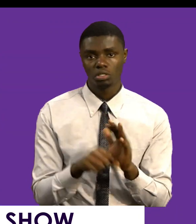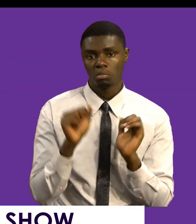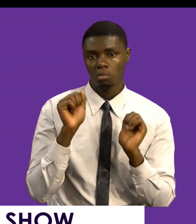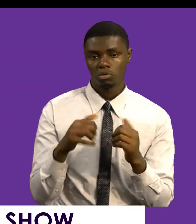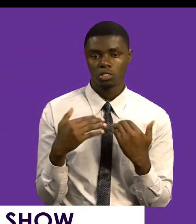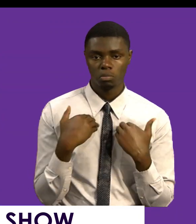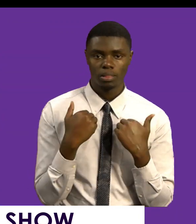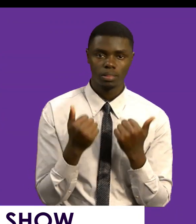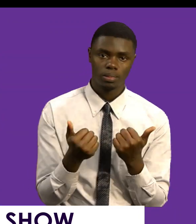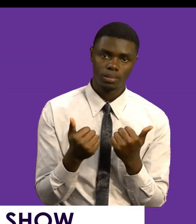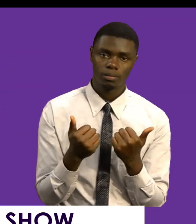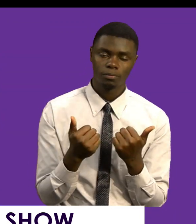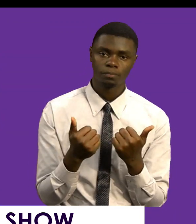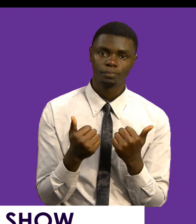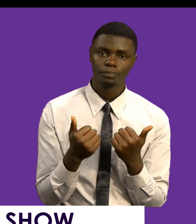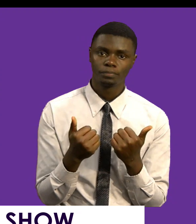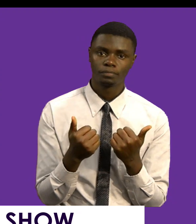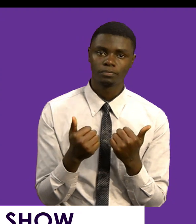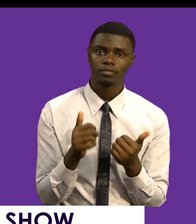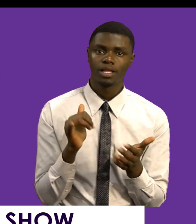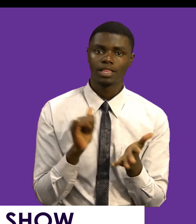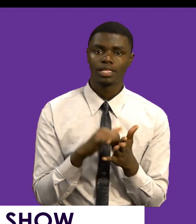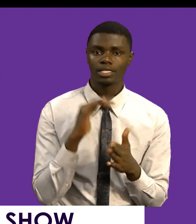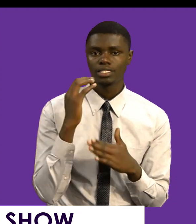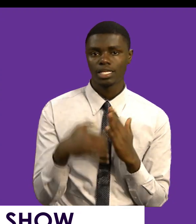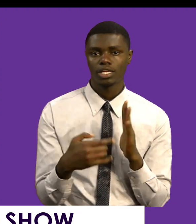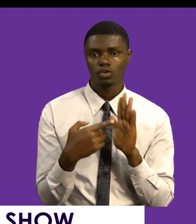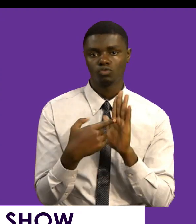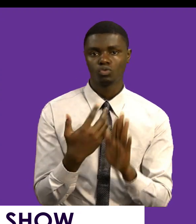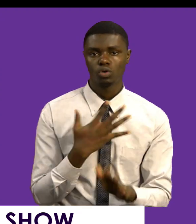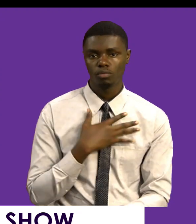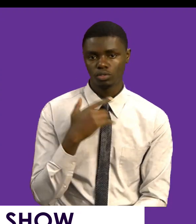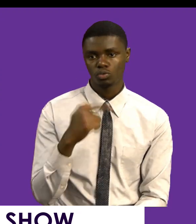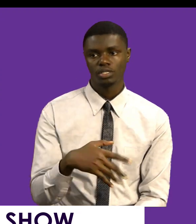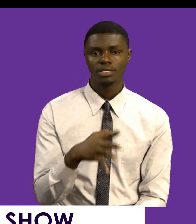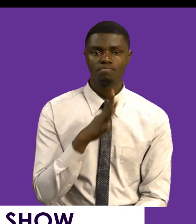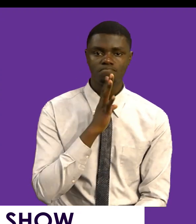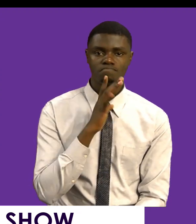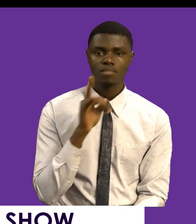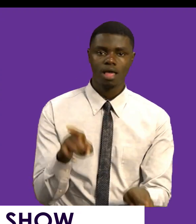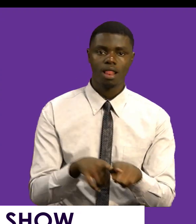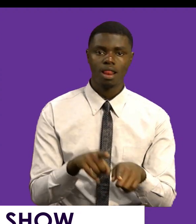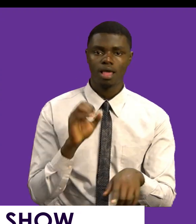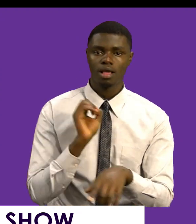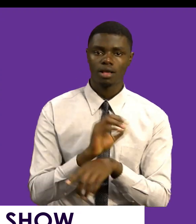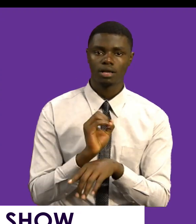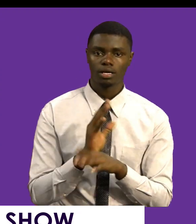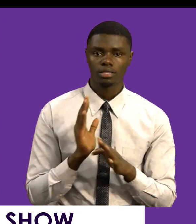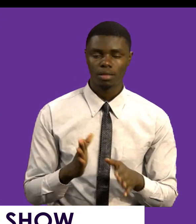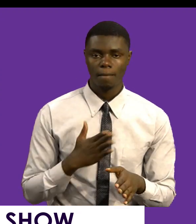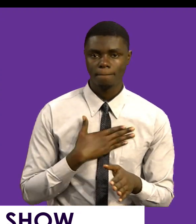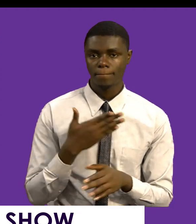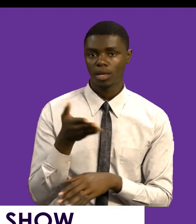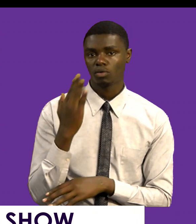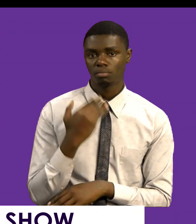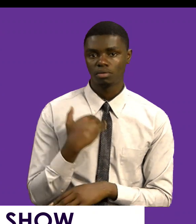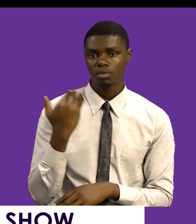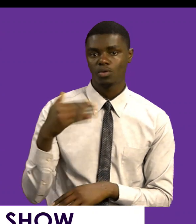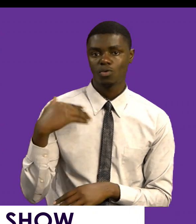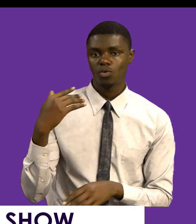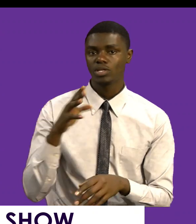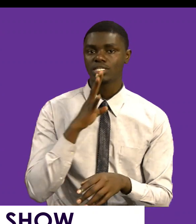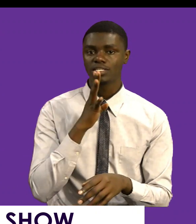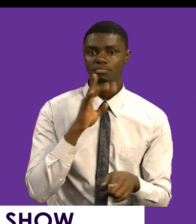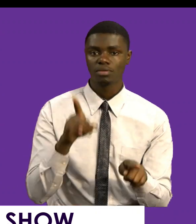be healed. That is the end of our show today. I've spoken like a therapist. My God, I always speak like a